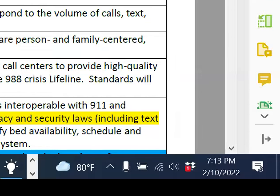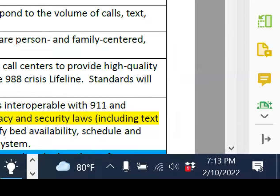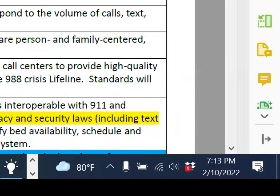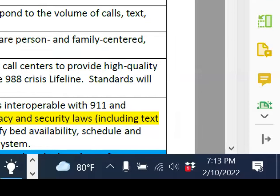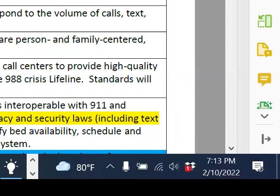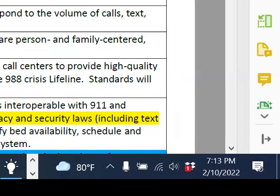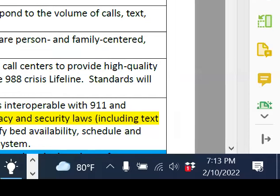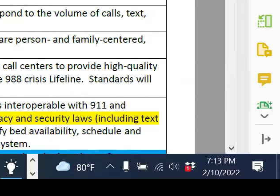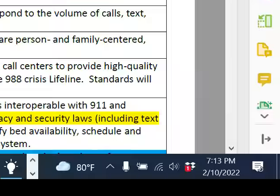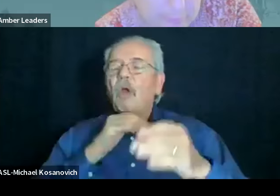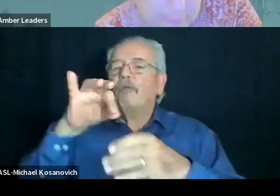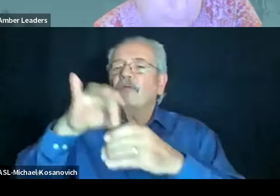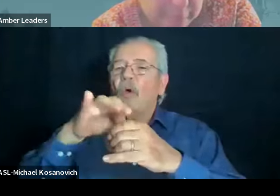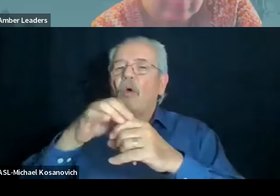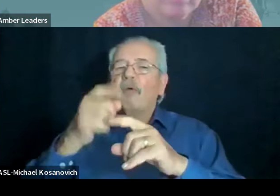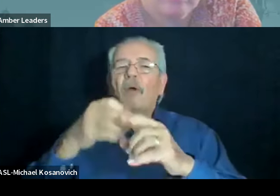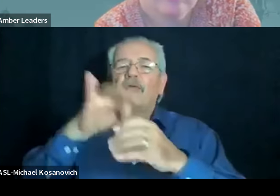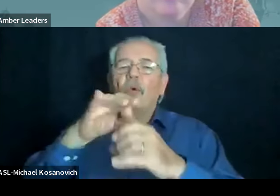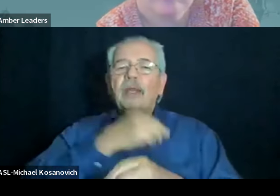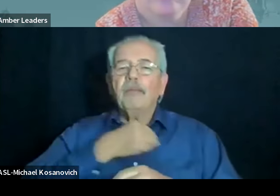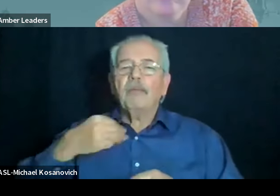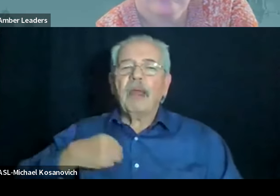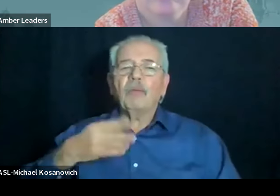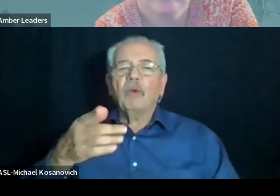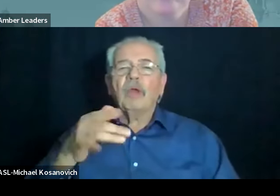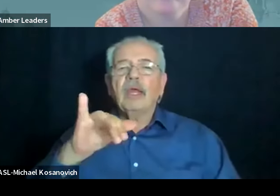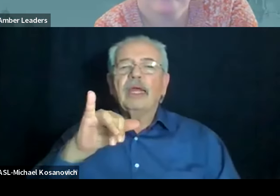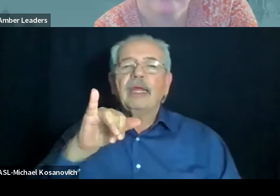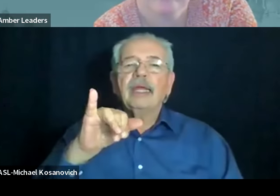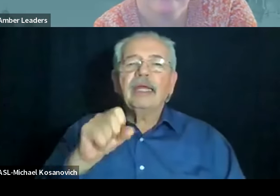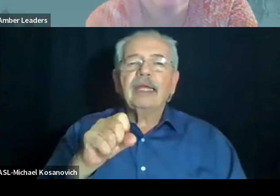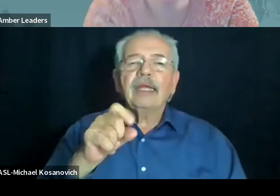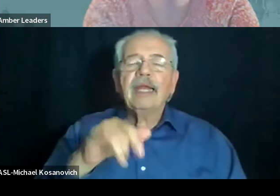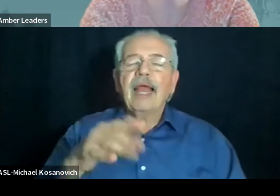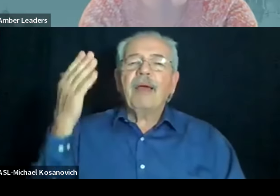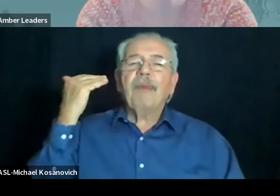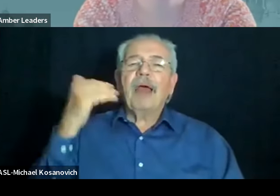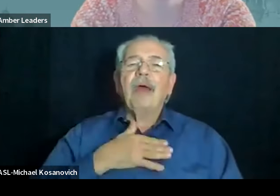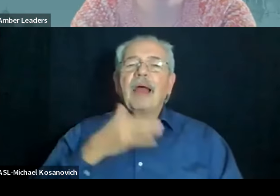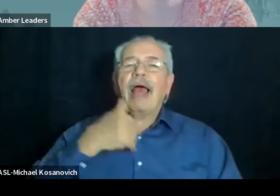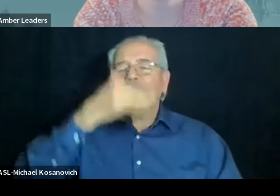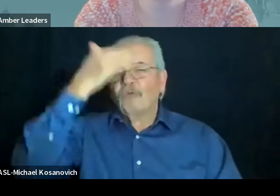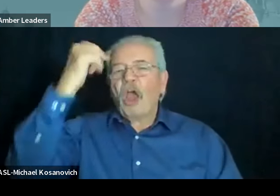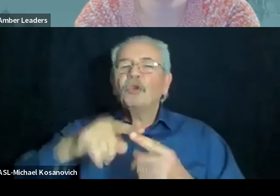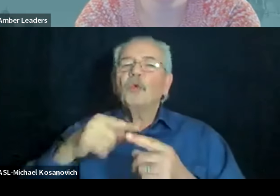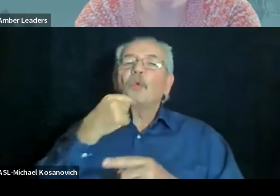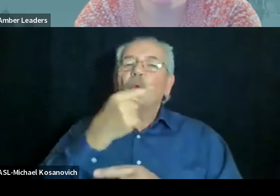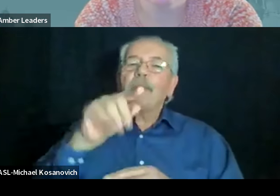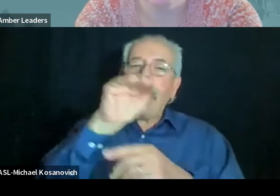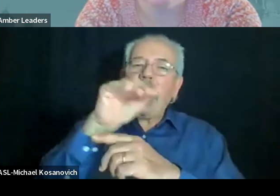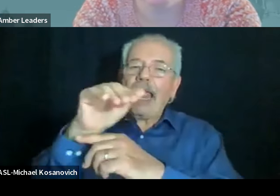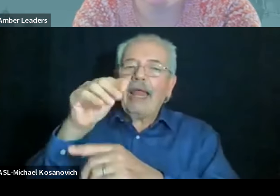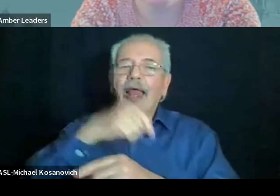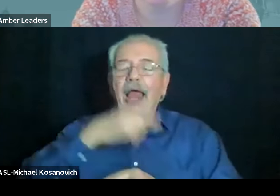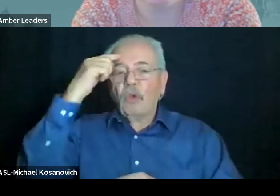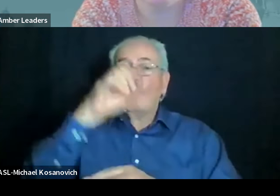vote from our voting members. And folks, it was my bad at the last one. I forgot to remind everyone. I know our